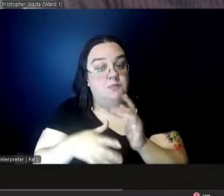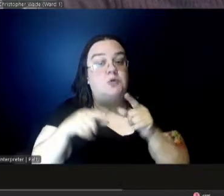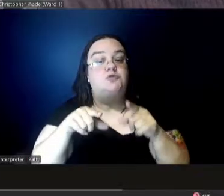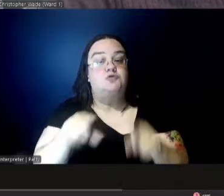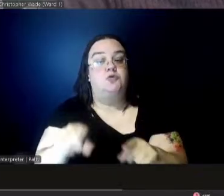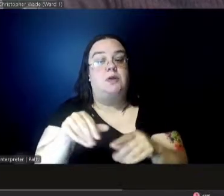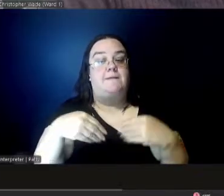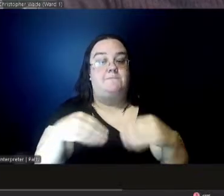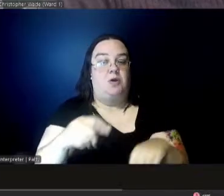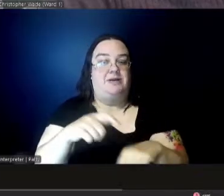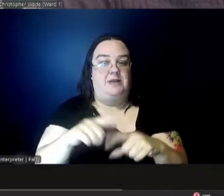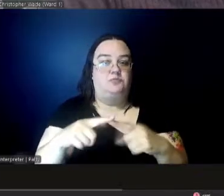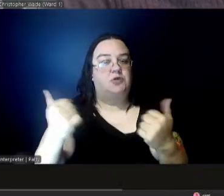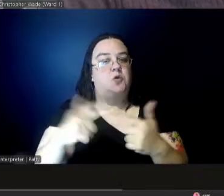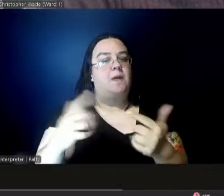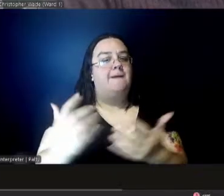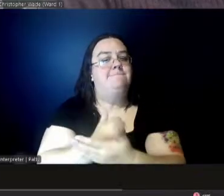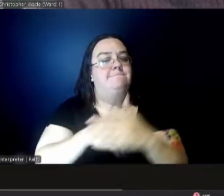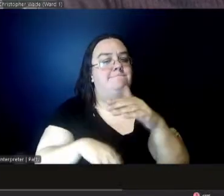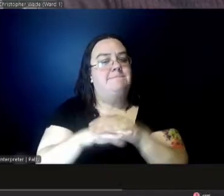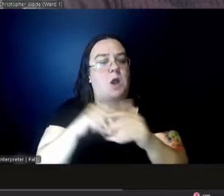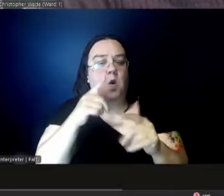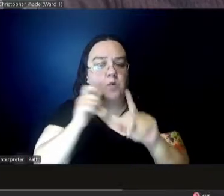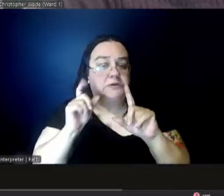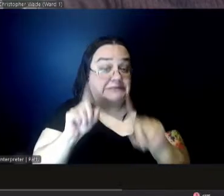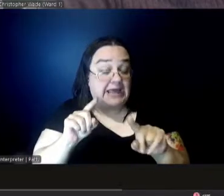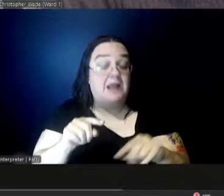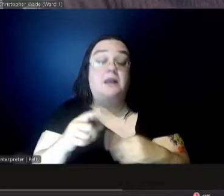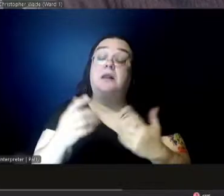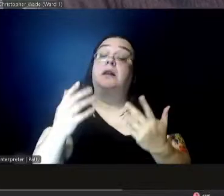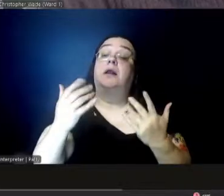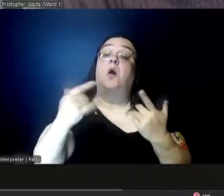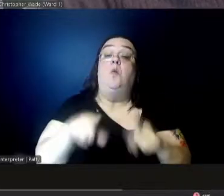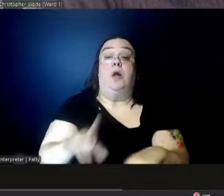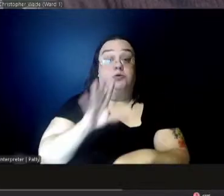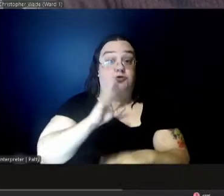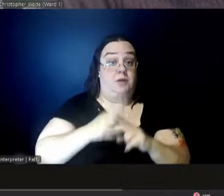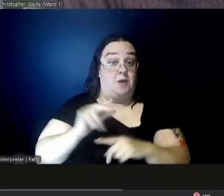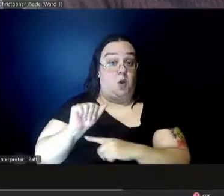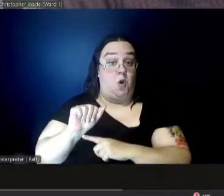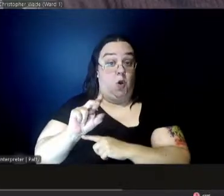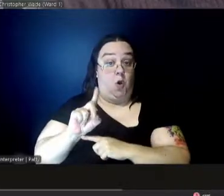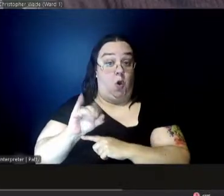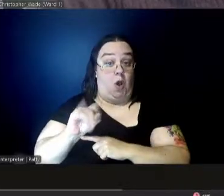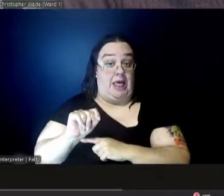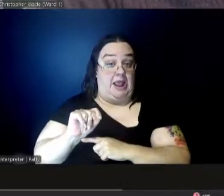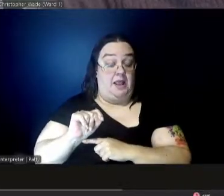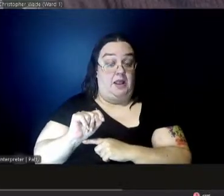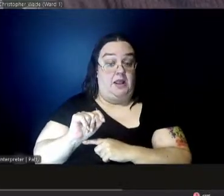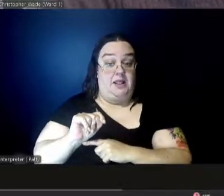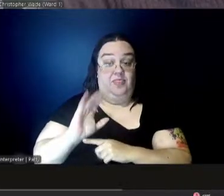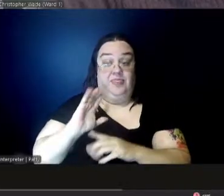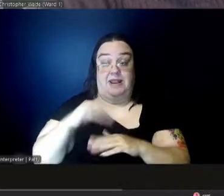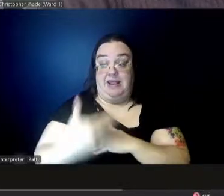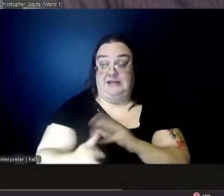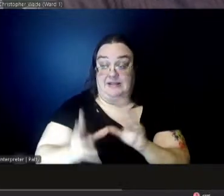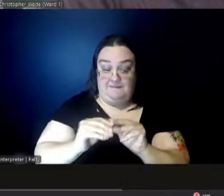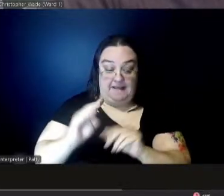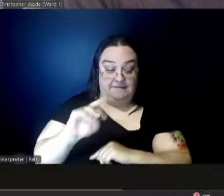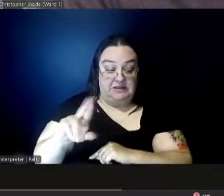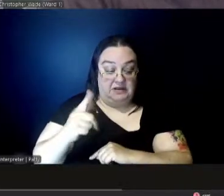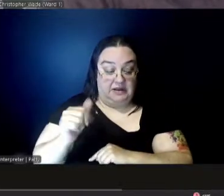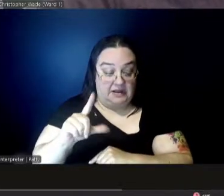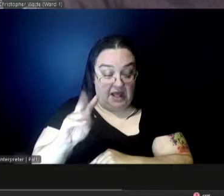maximize attendance. Since we are discussing the audit at the next meeting, Mr. Galloway